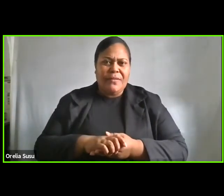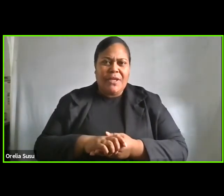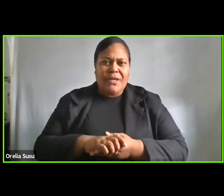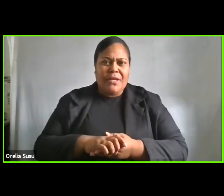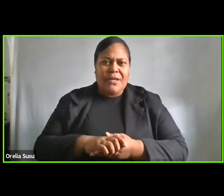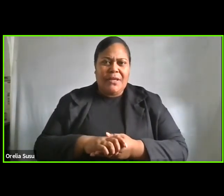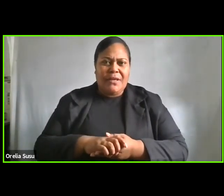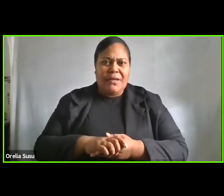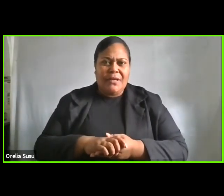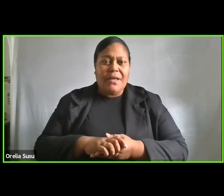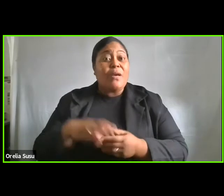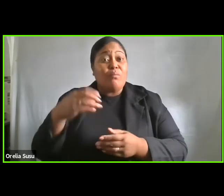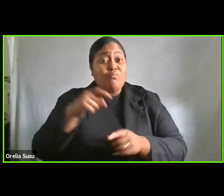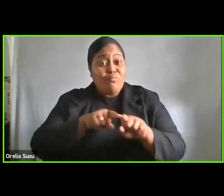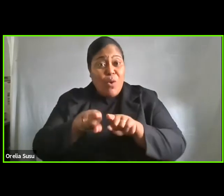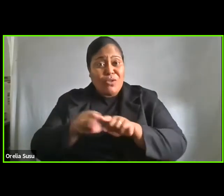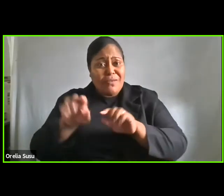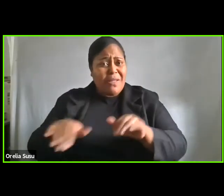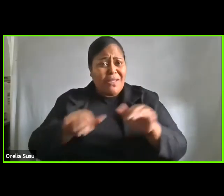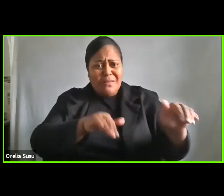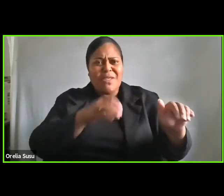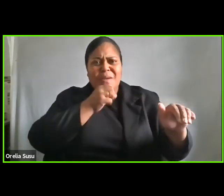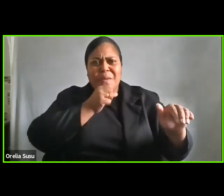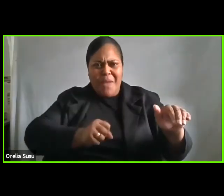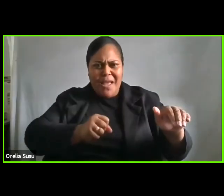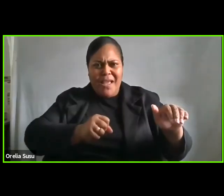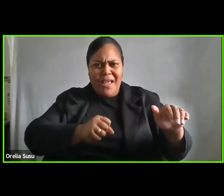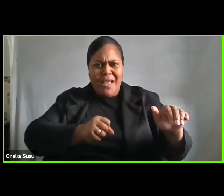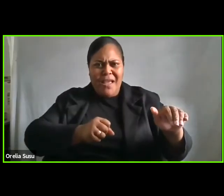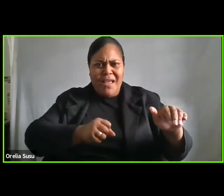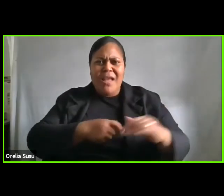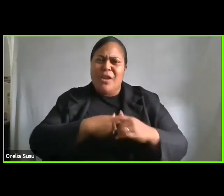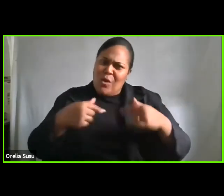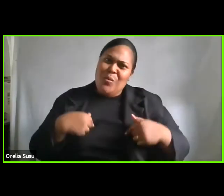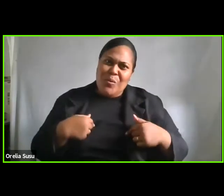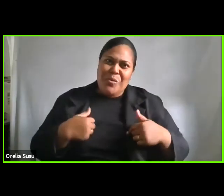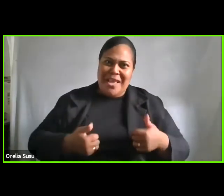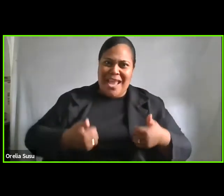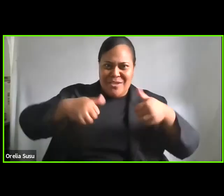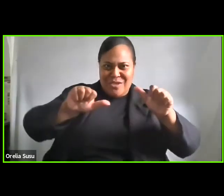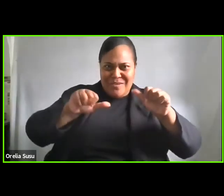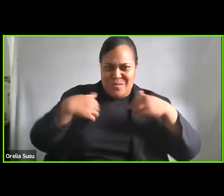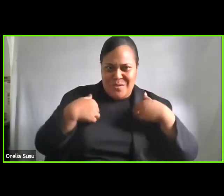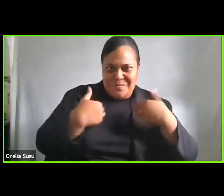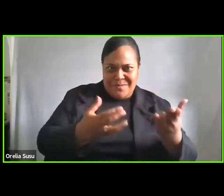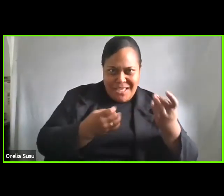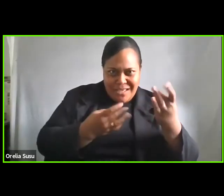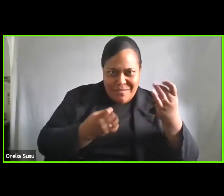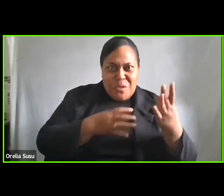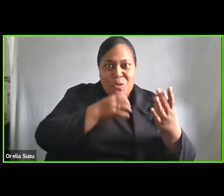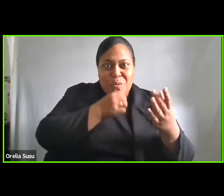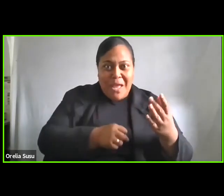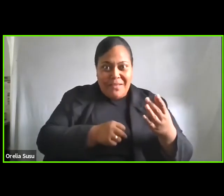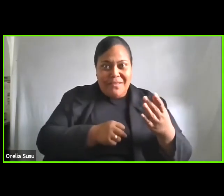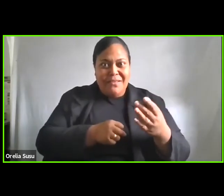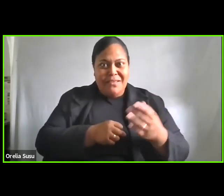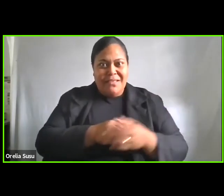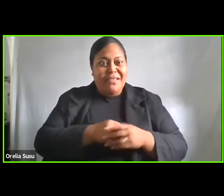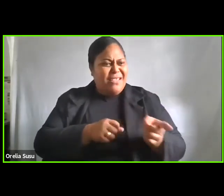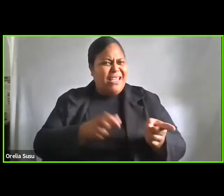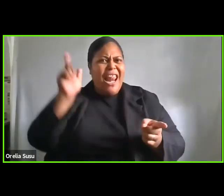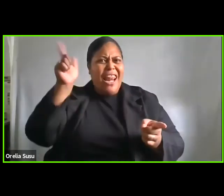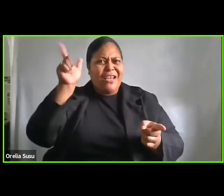participants were men. So we were able to relay the message to the men and the men in the session, those are lecturers, know,